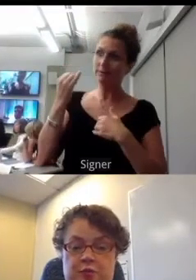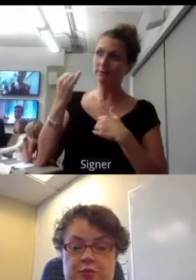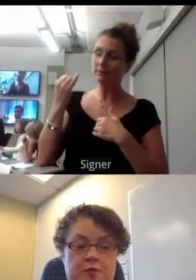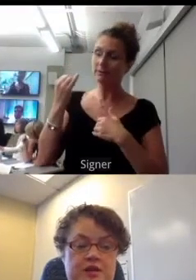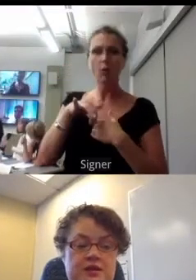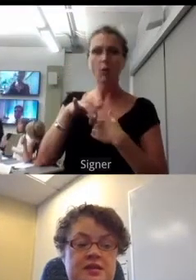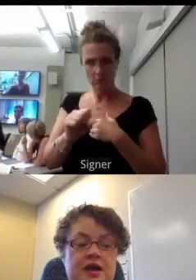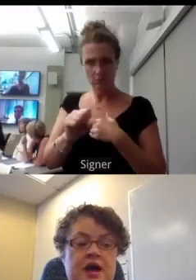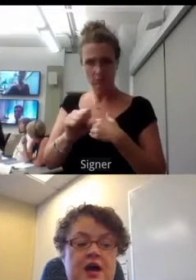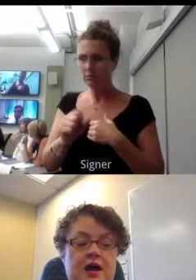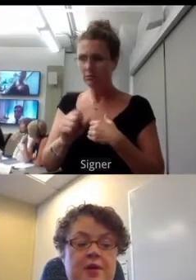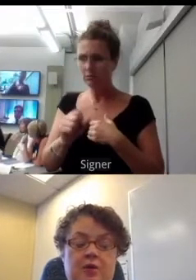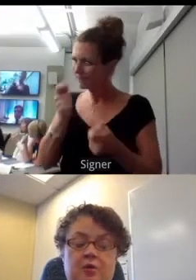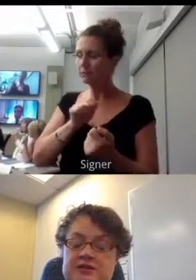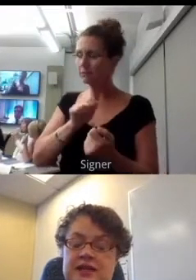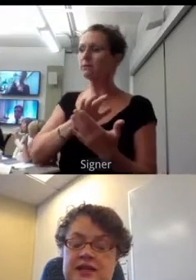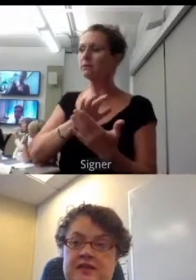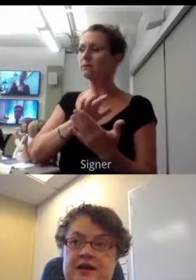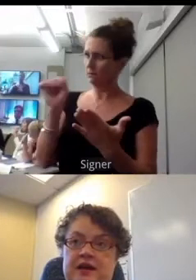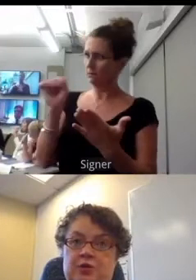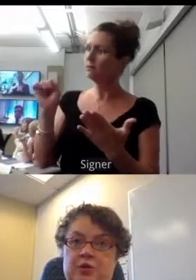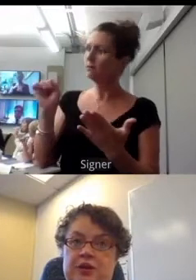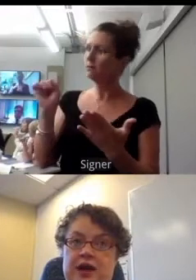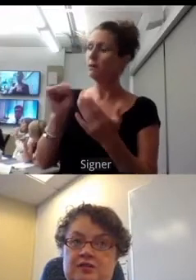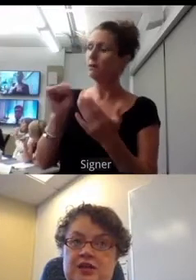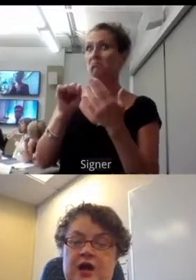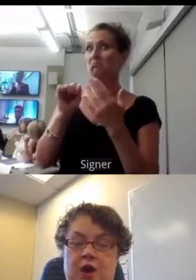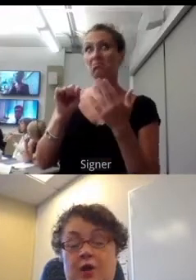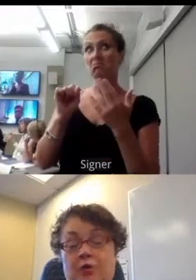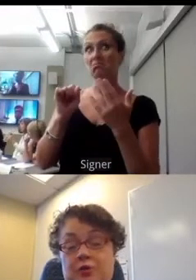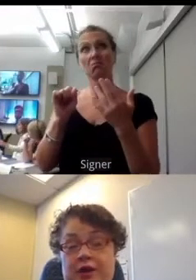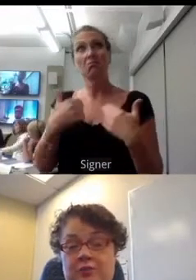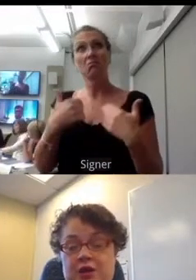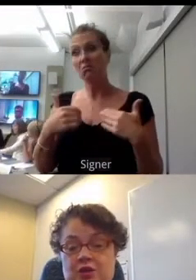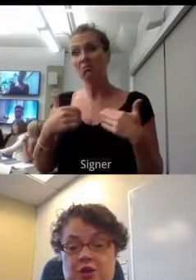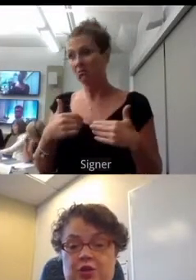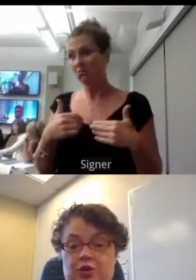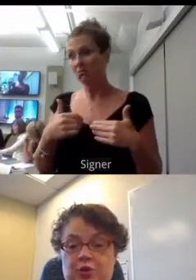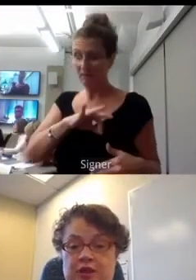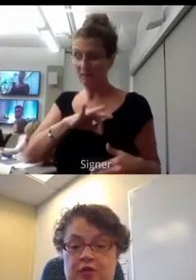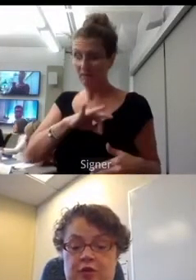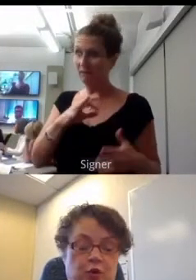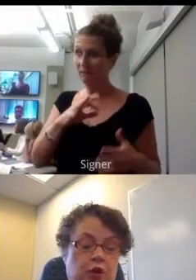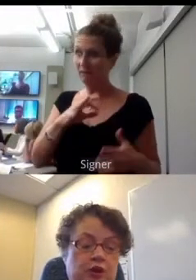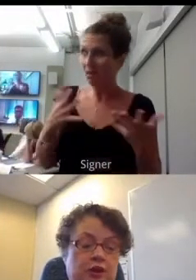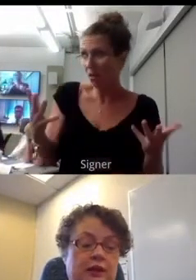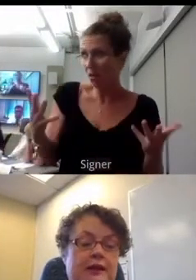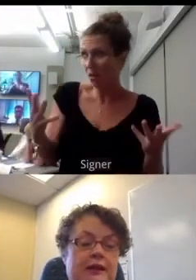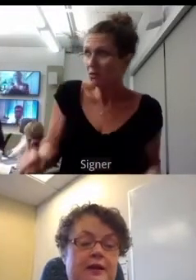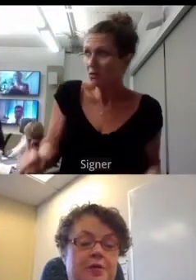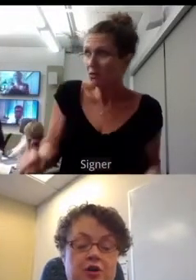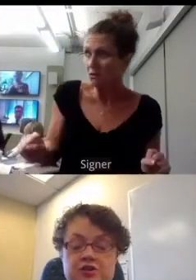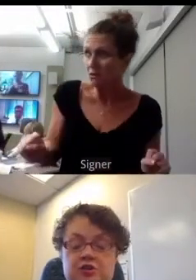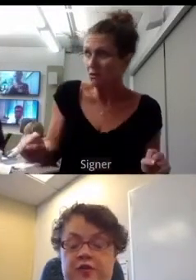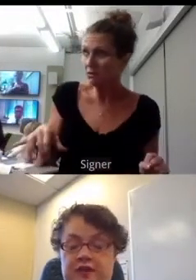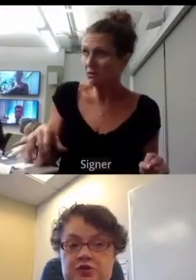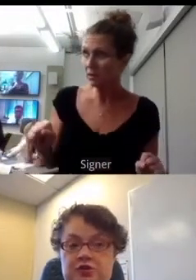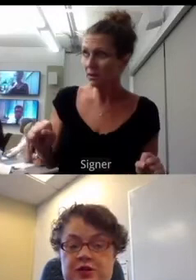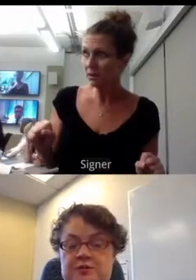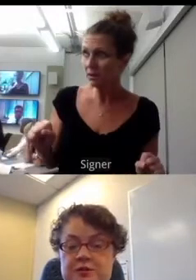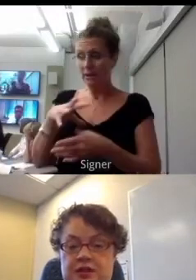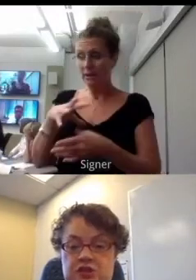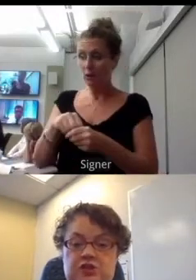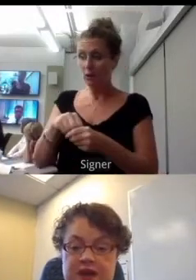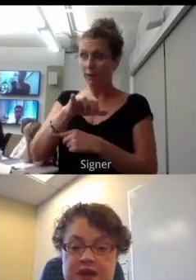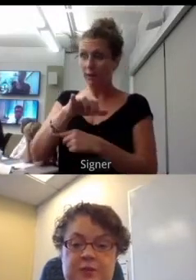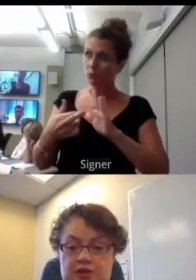promise. I would say that you would have to, I would recommend you include in the role also the responsibility to